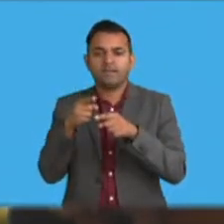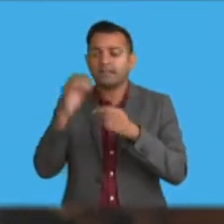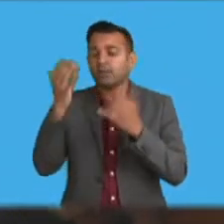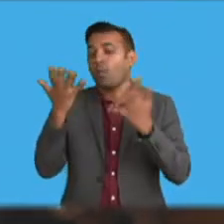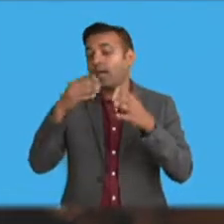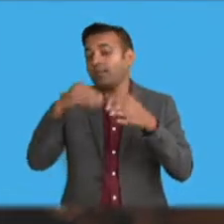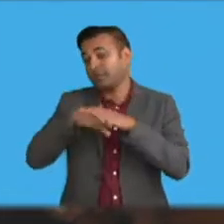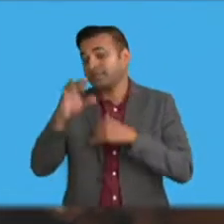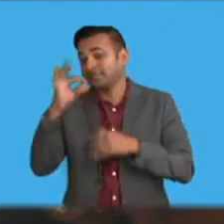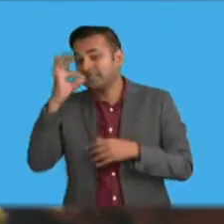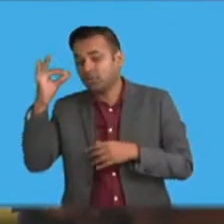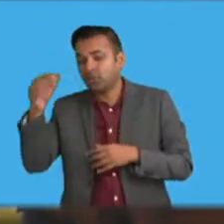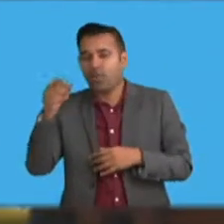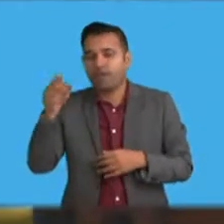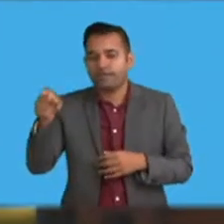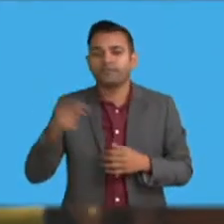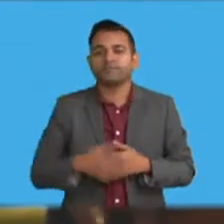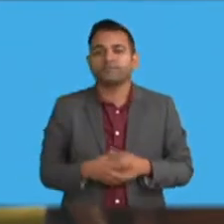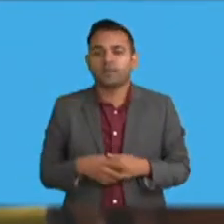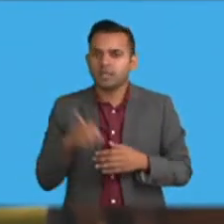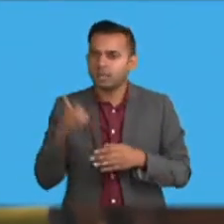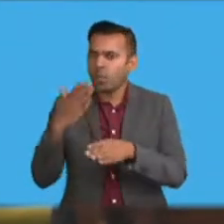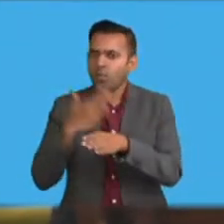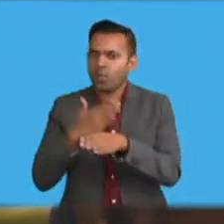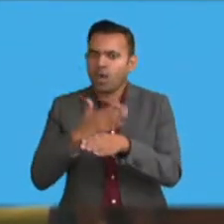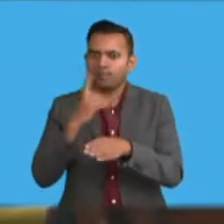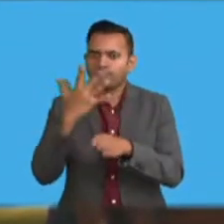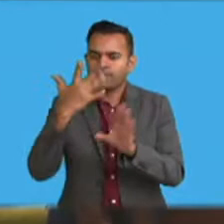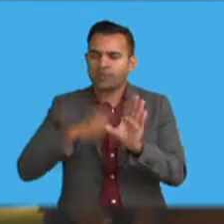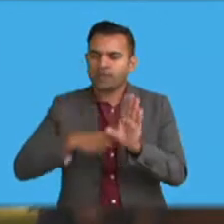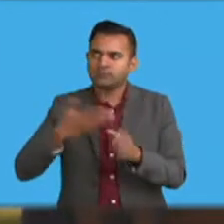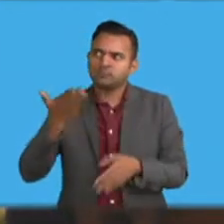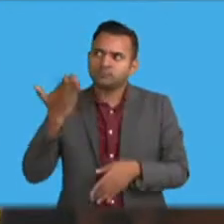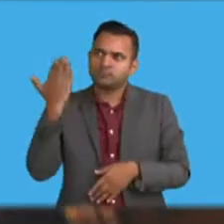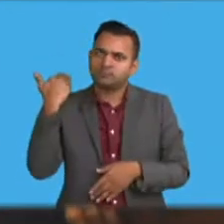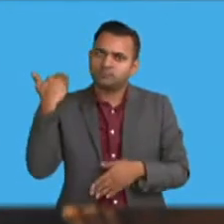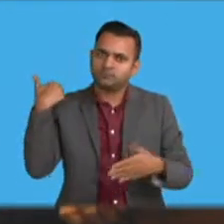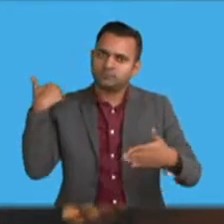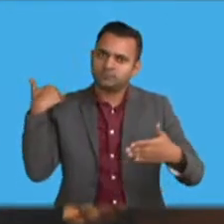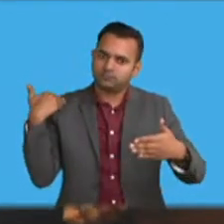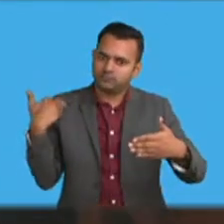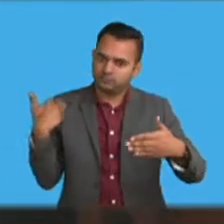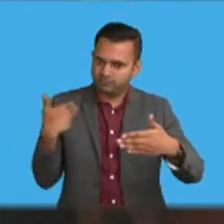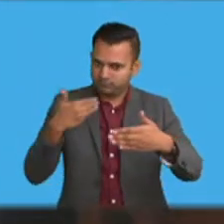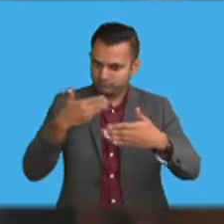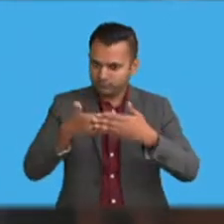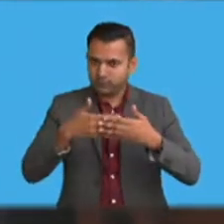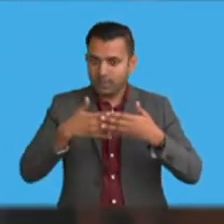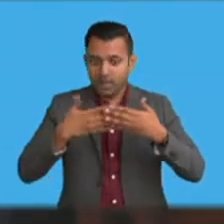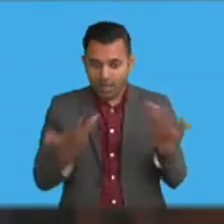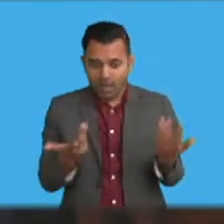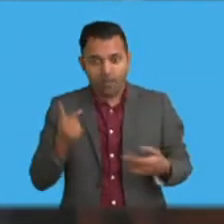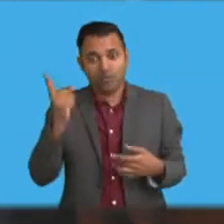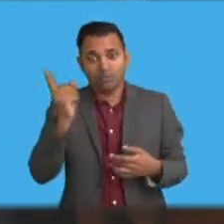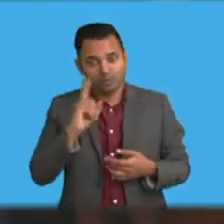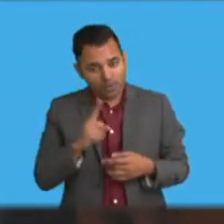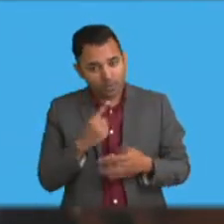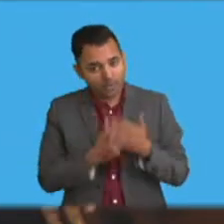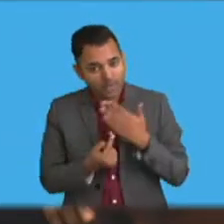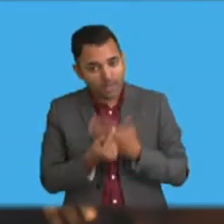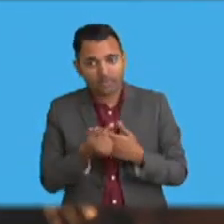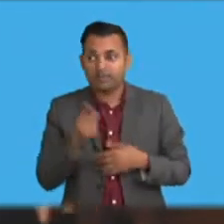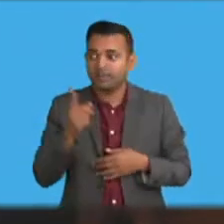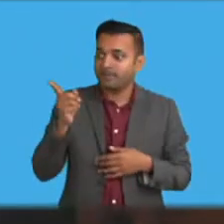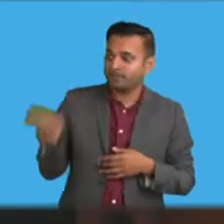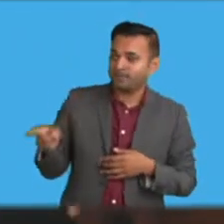been operating for the last 5 years, Madam Speaker. Today, she was assisted with merely a